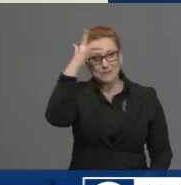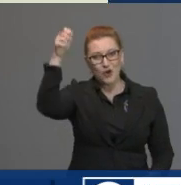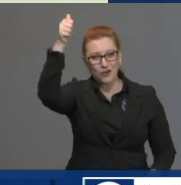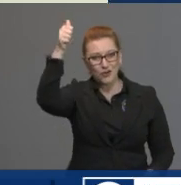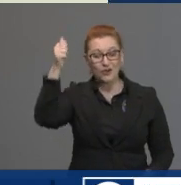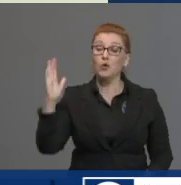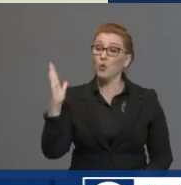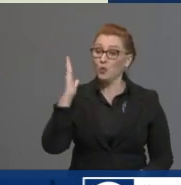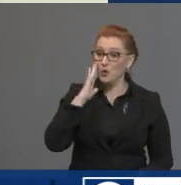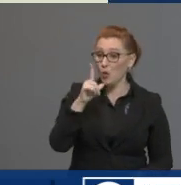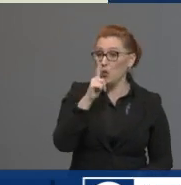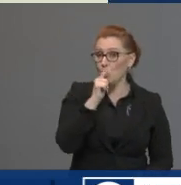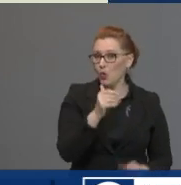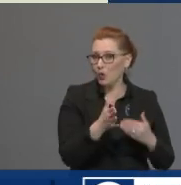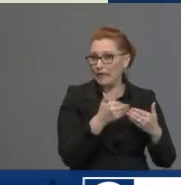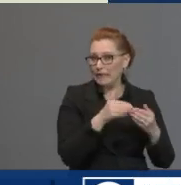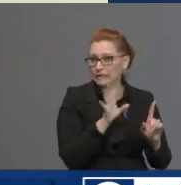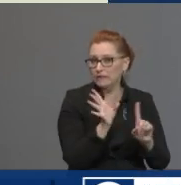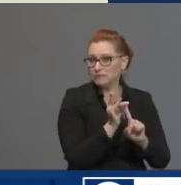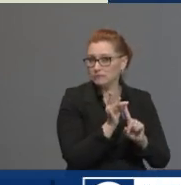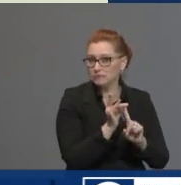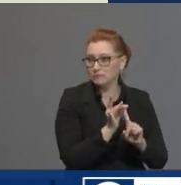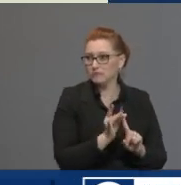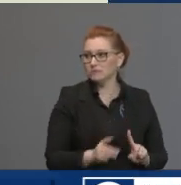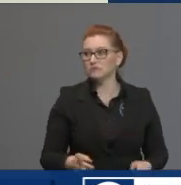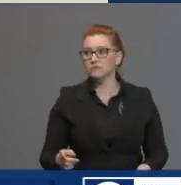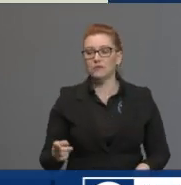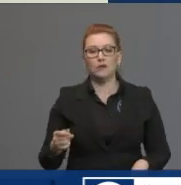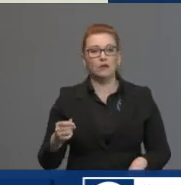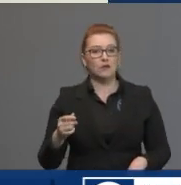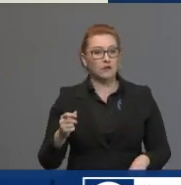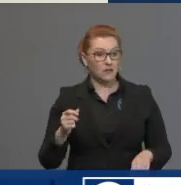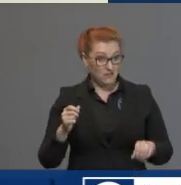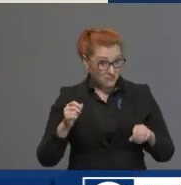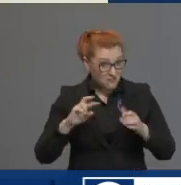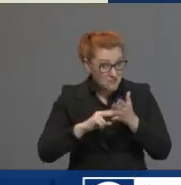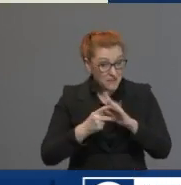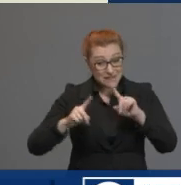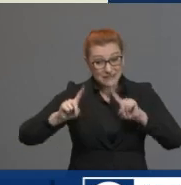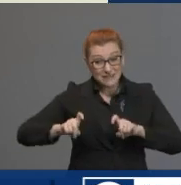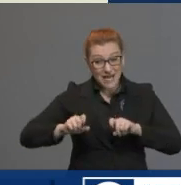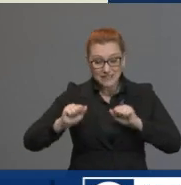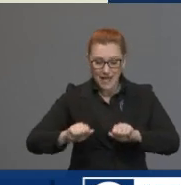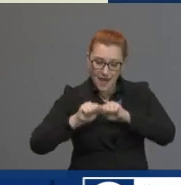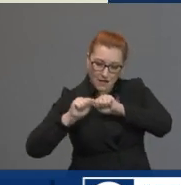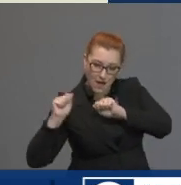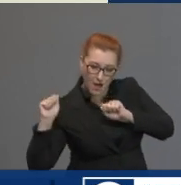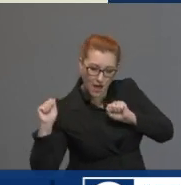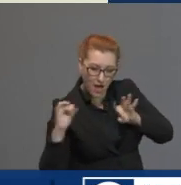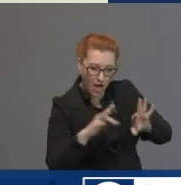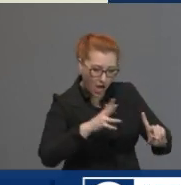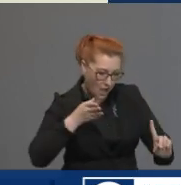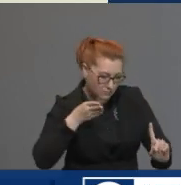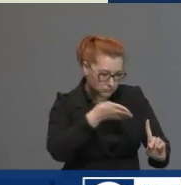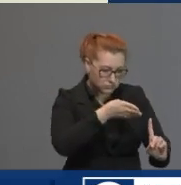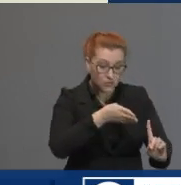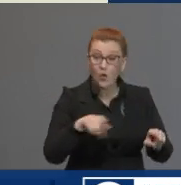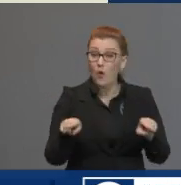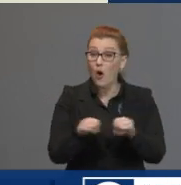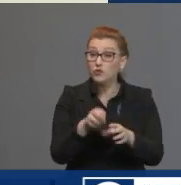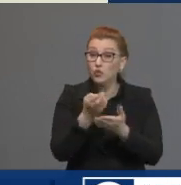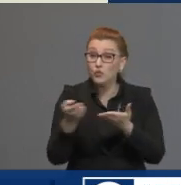know where the vulnerable populations are. We can surge not only testing and supplies to these people,